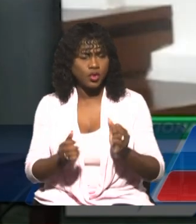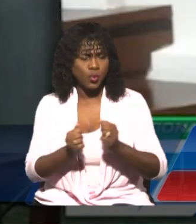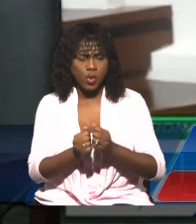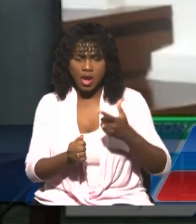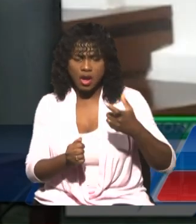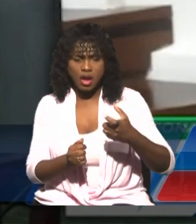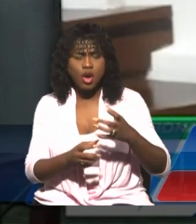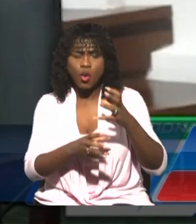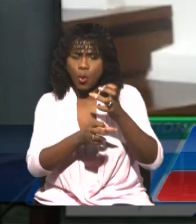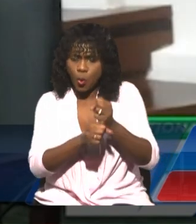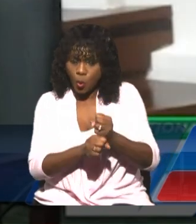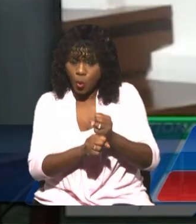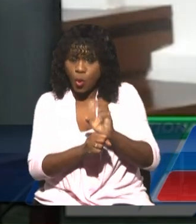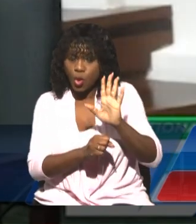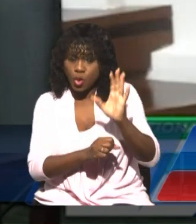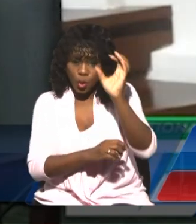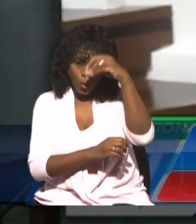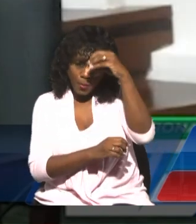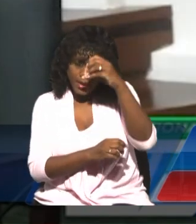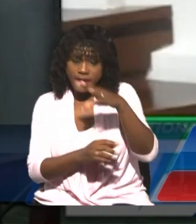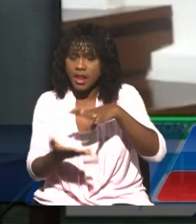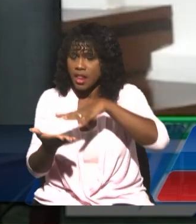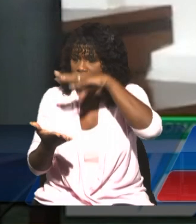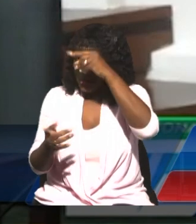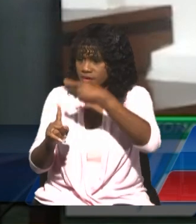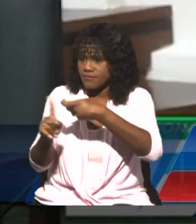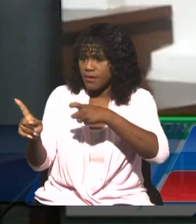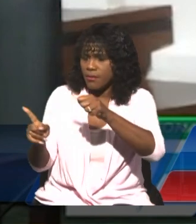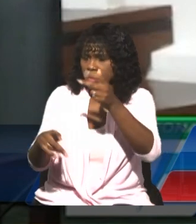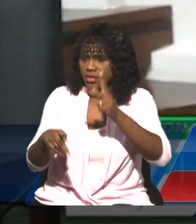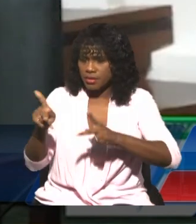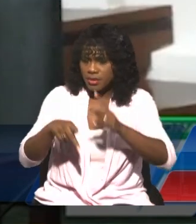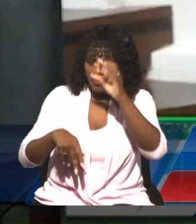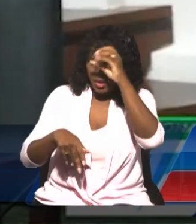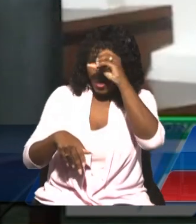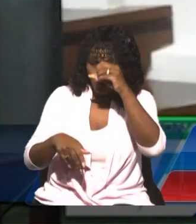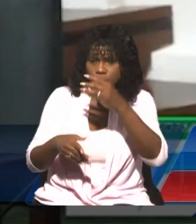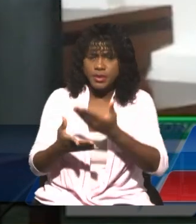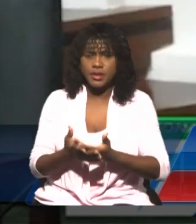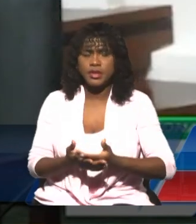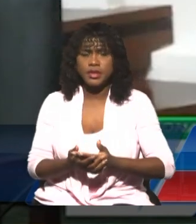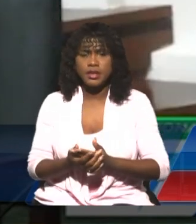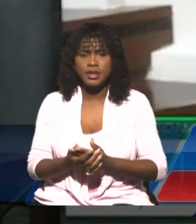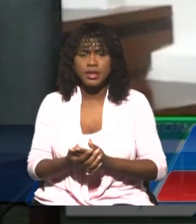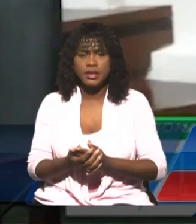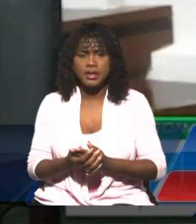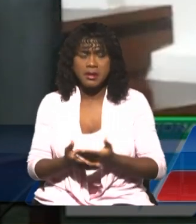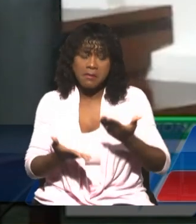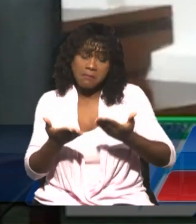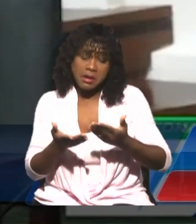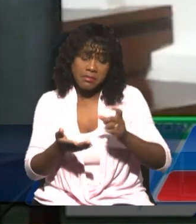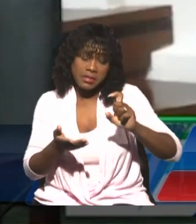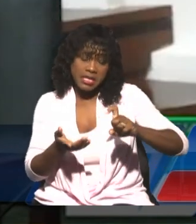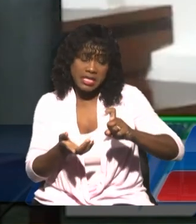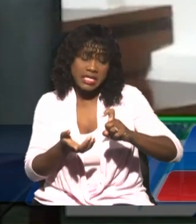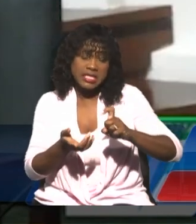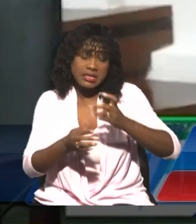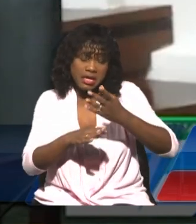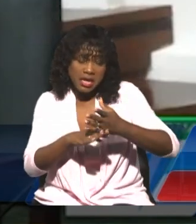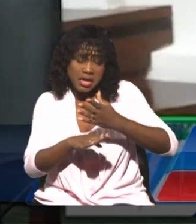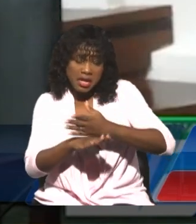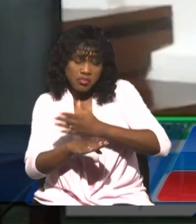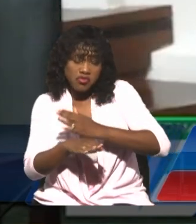Hold on to your view, learn from the other view. Okay, it may mean sharpening the way